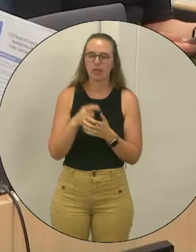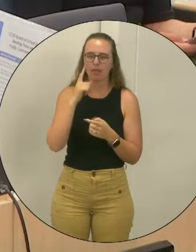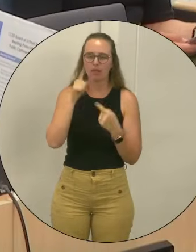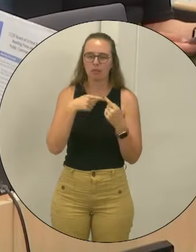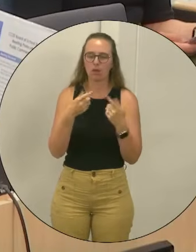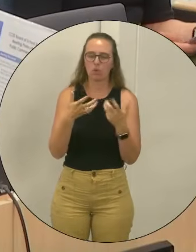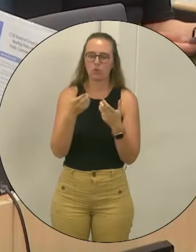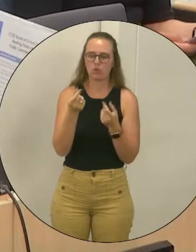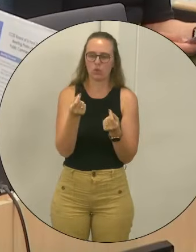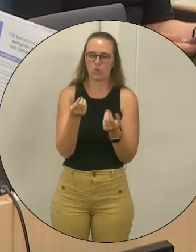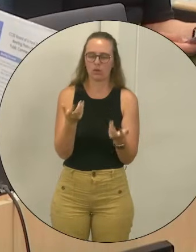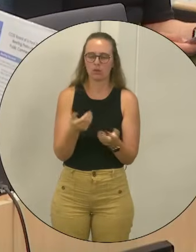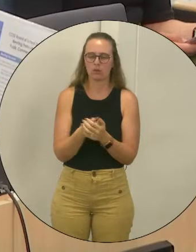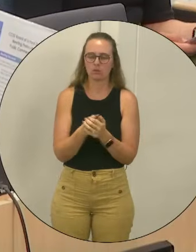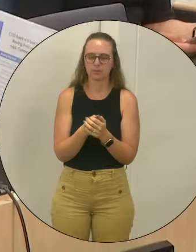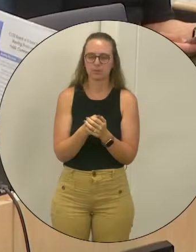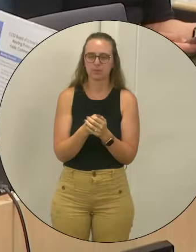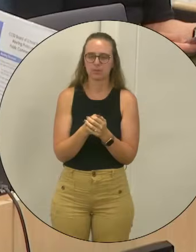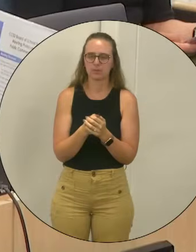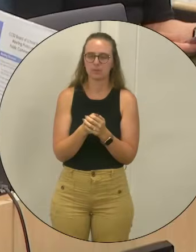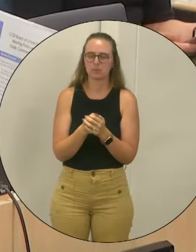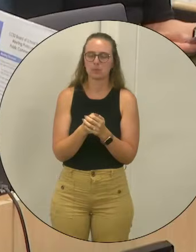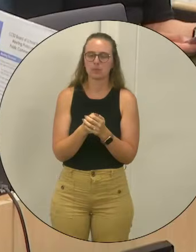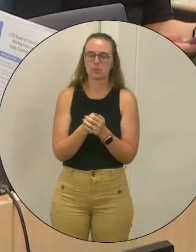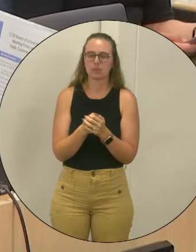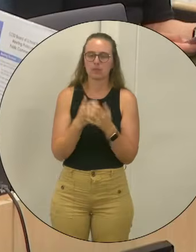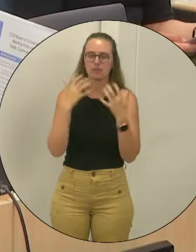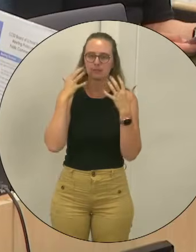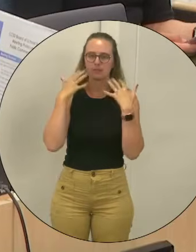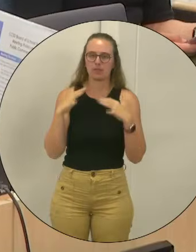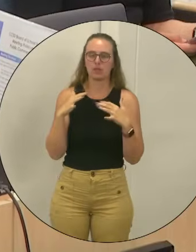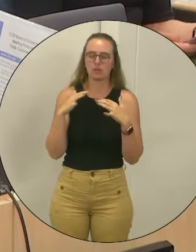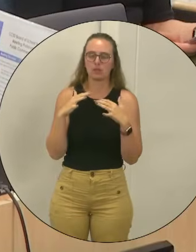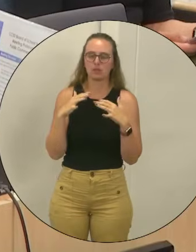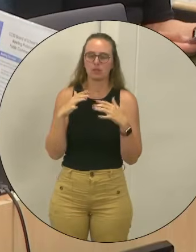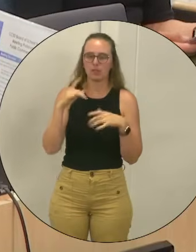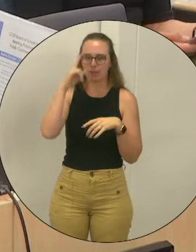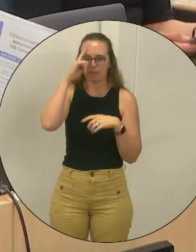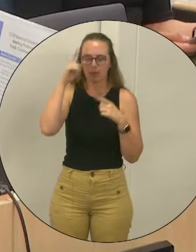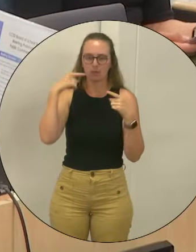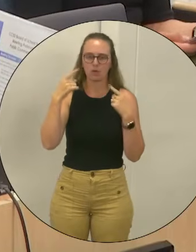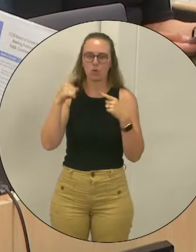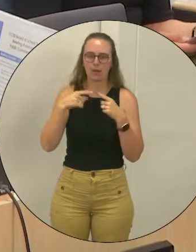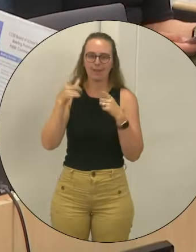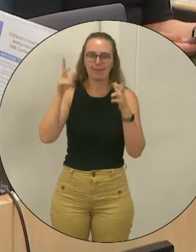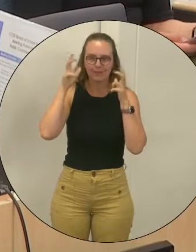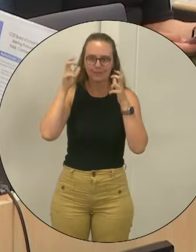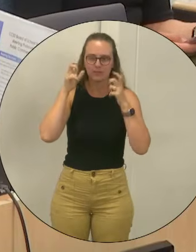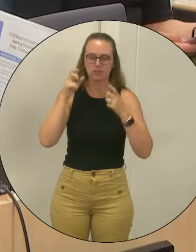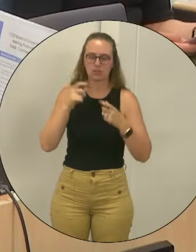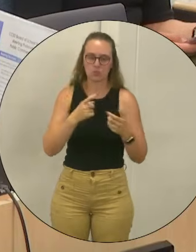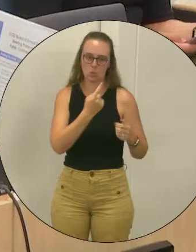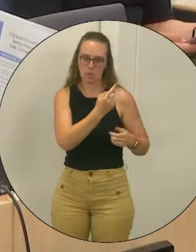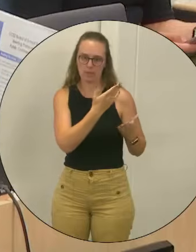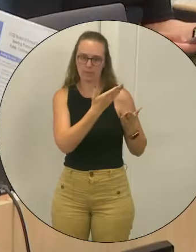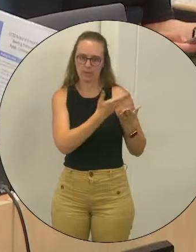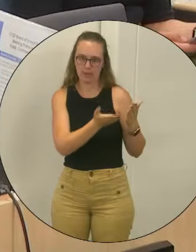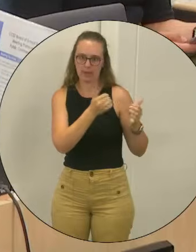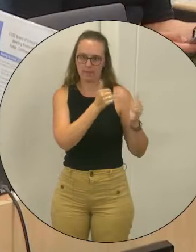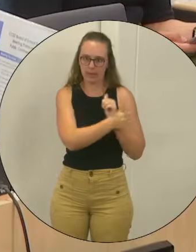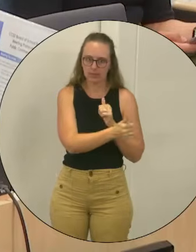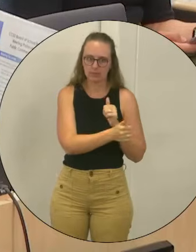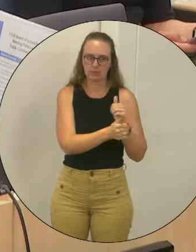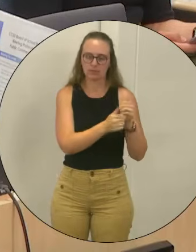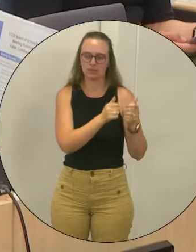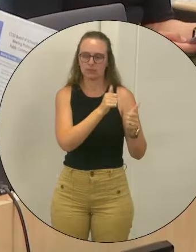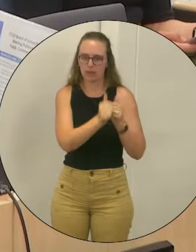what it is you're doing. It just sounds mind-boggling when I listen to one thing go through, another thing go